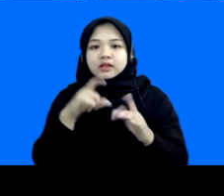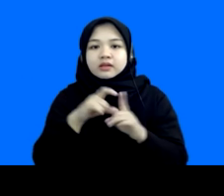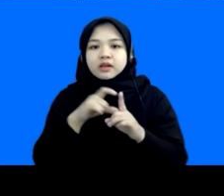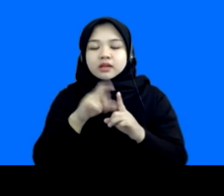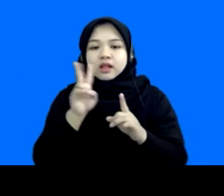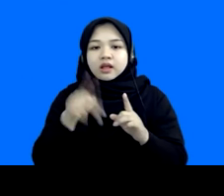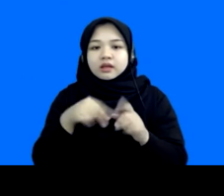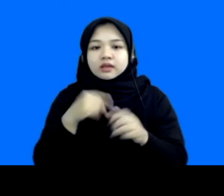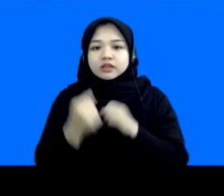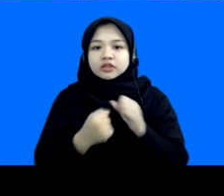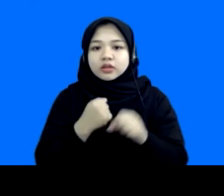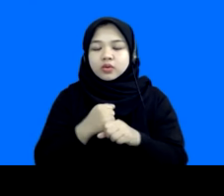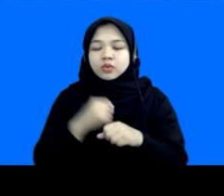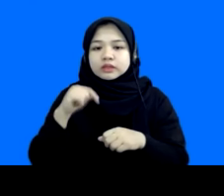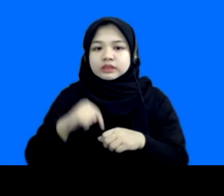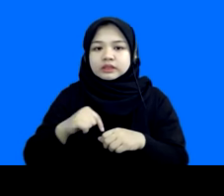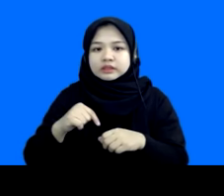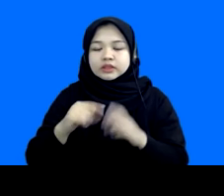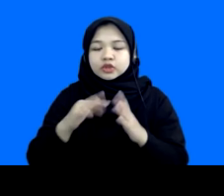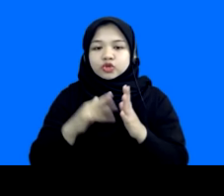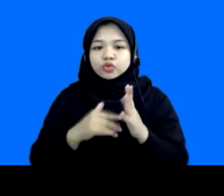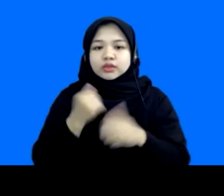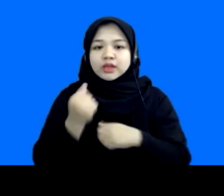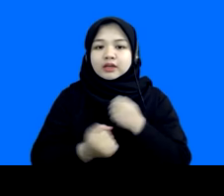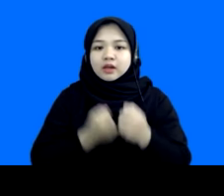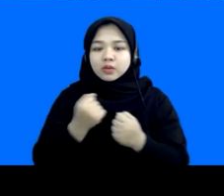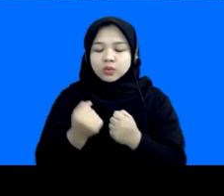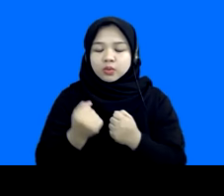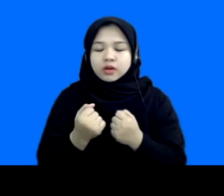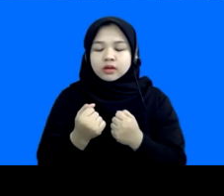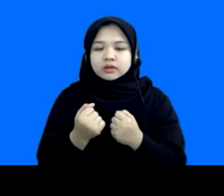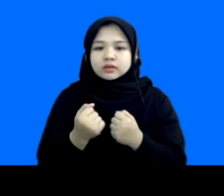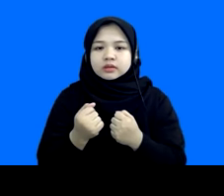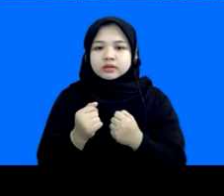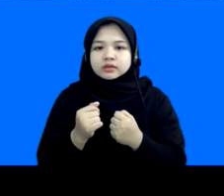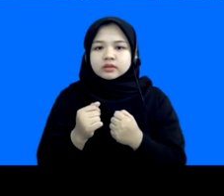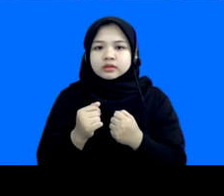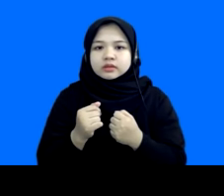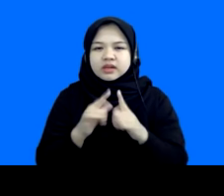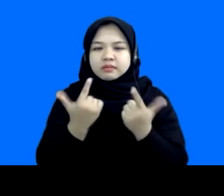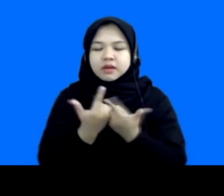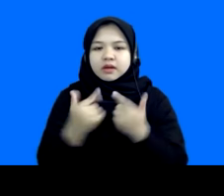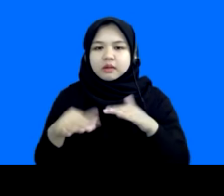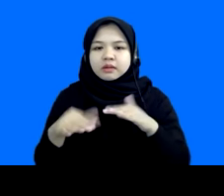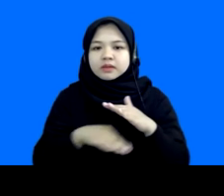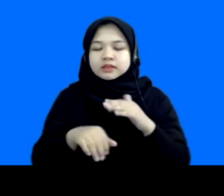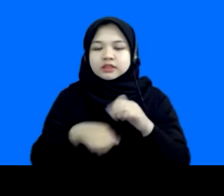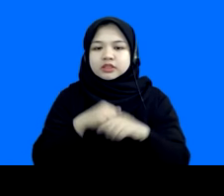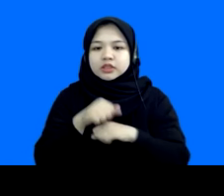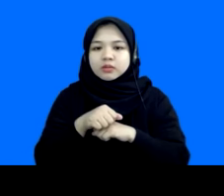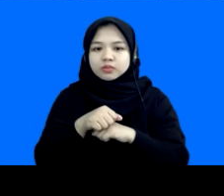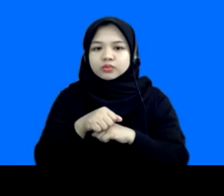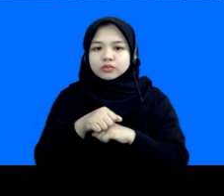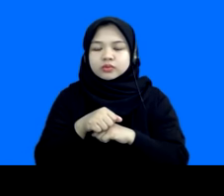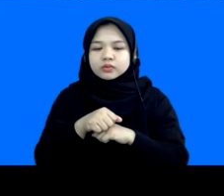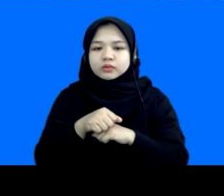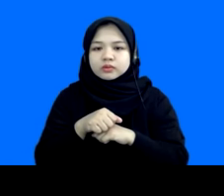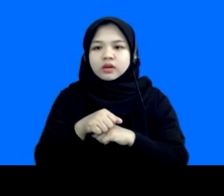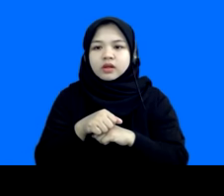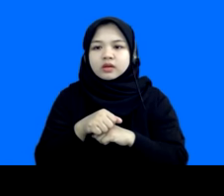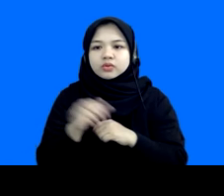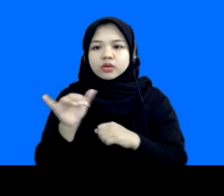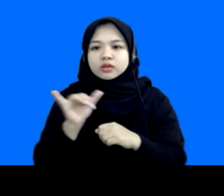study done by South Central Family Services Center based in Singapore. The number has not changed the same. And